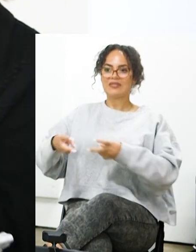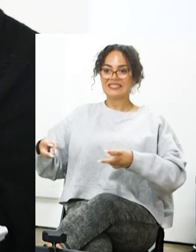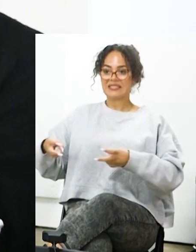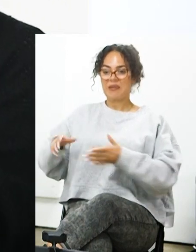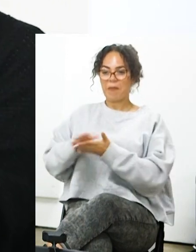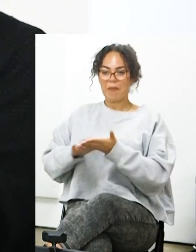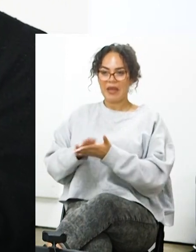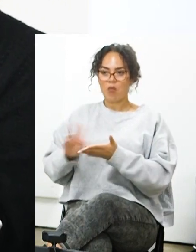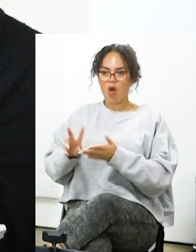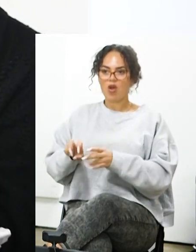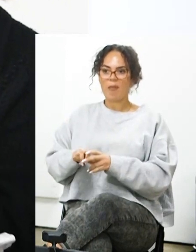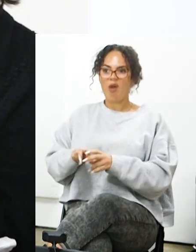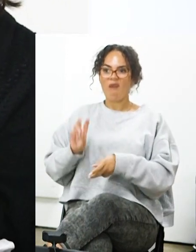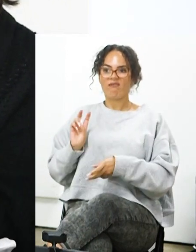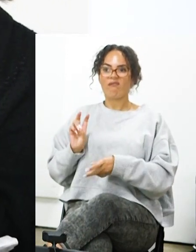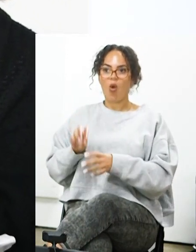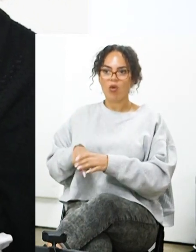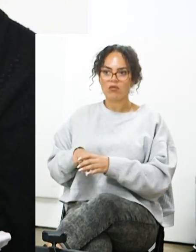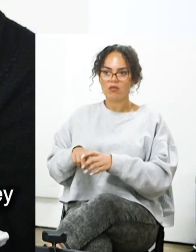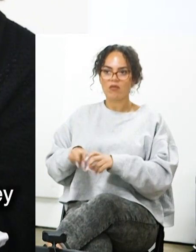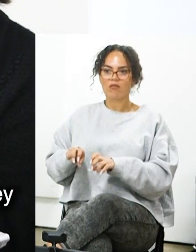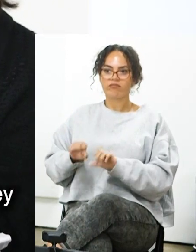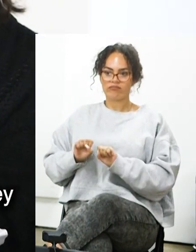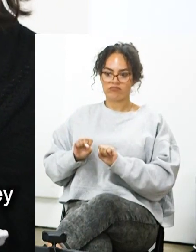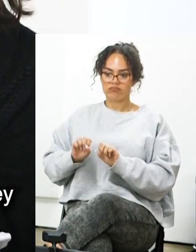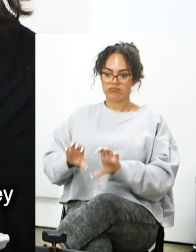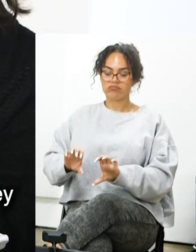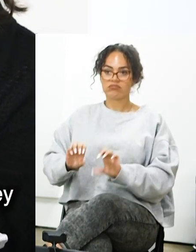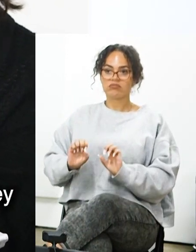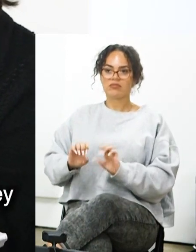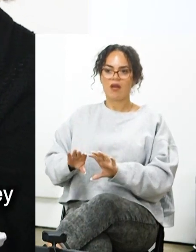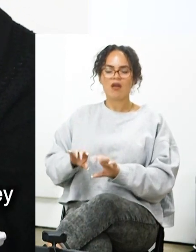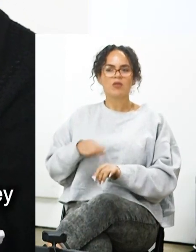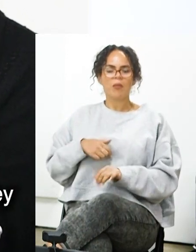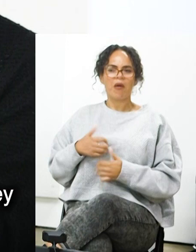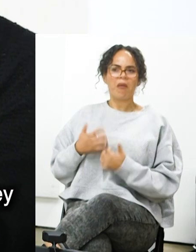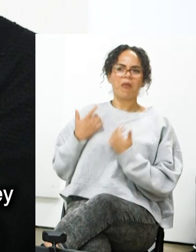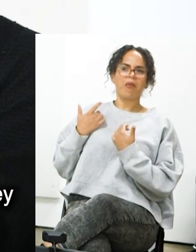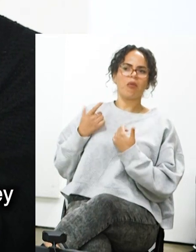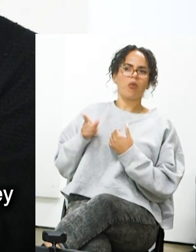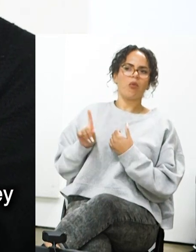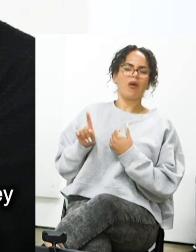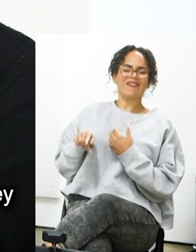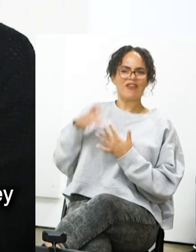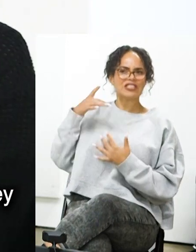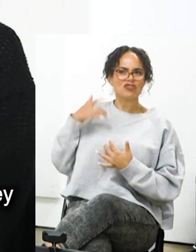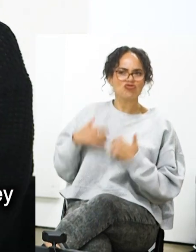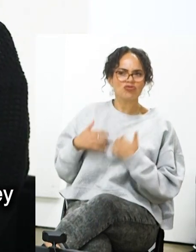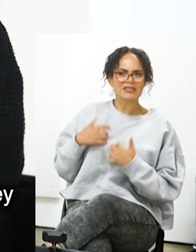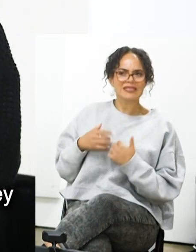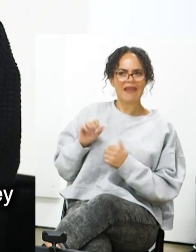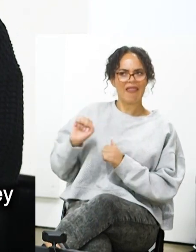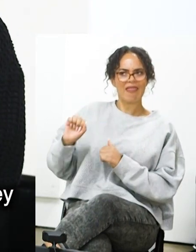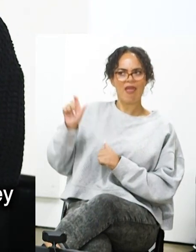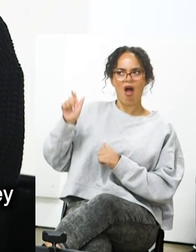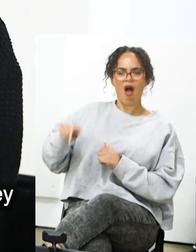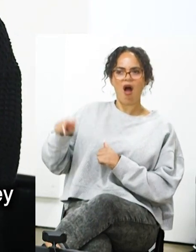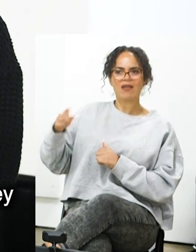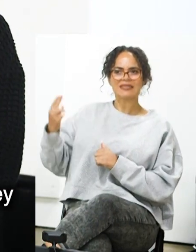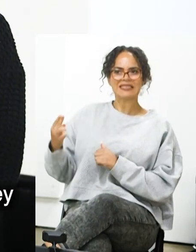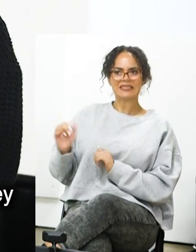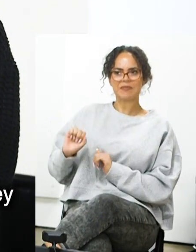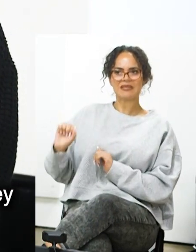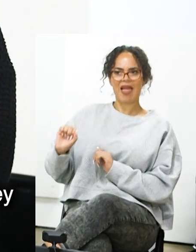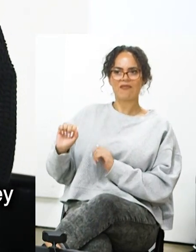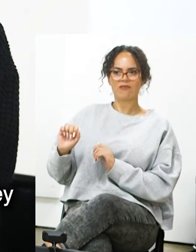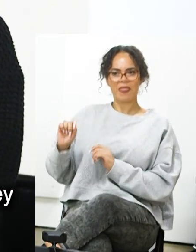on easily. So it was quite interesting to see how some artists show the way how they add the caption,